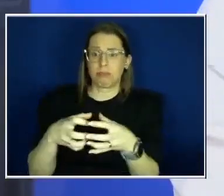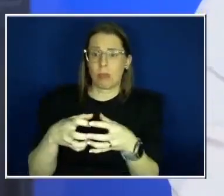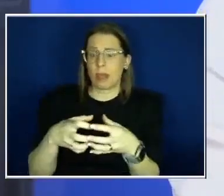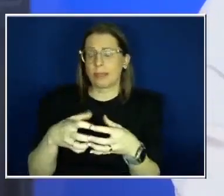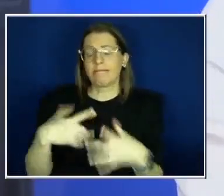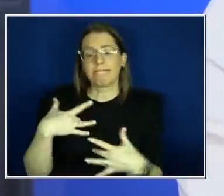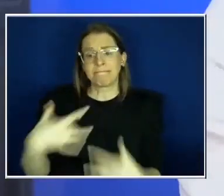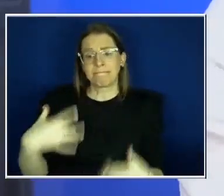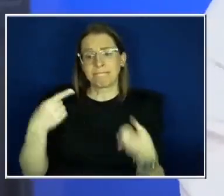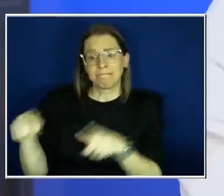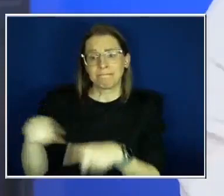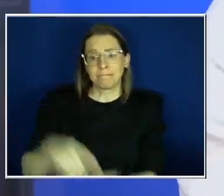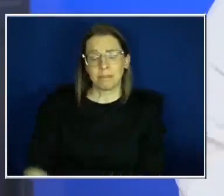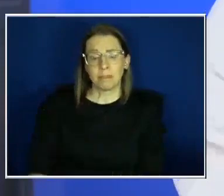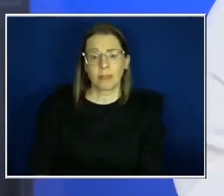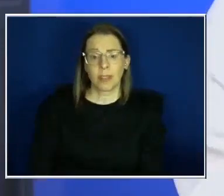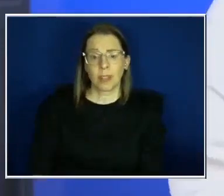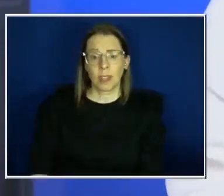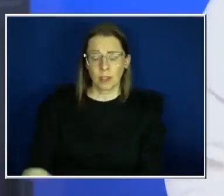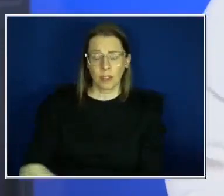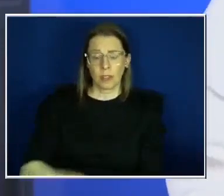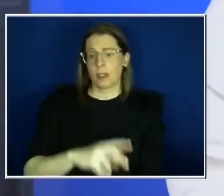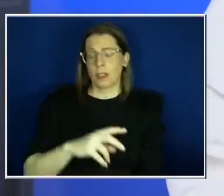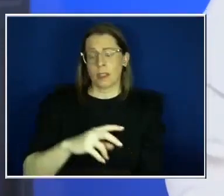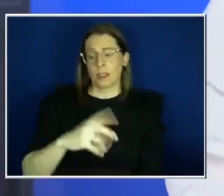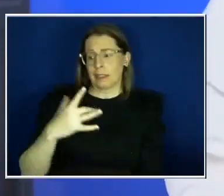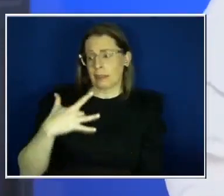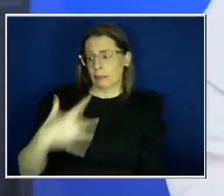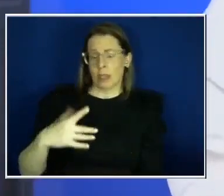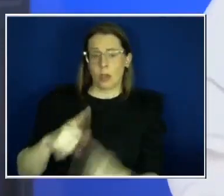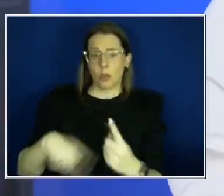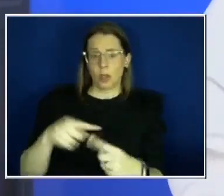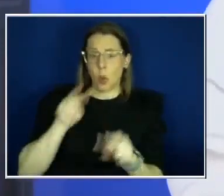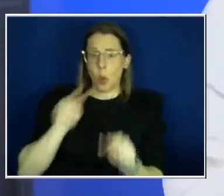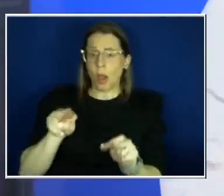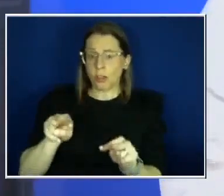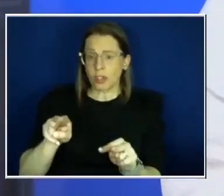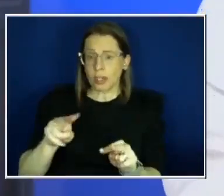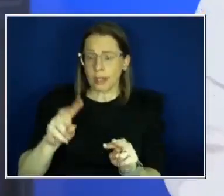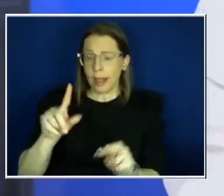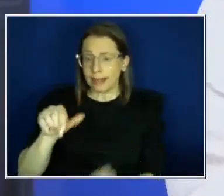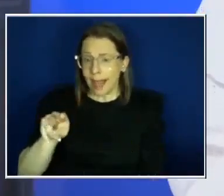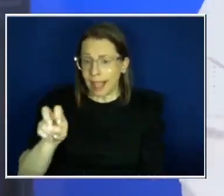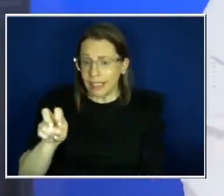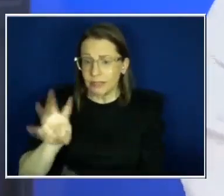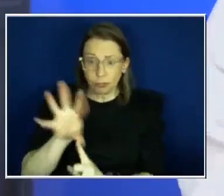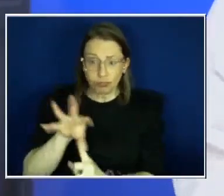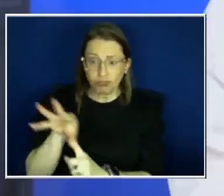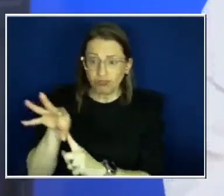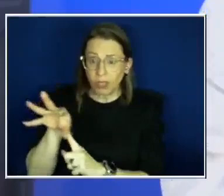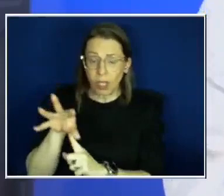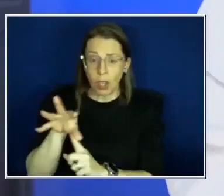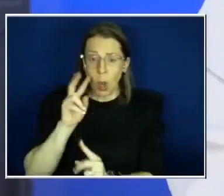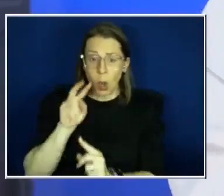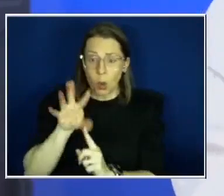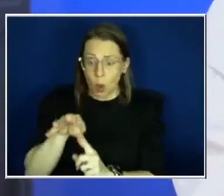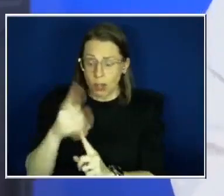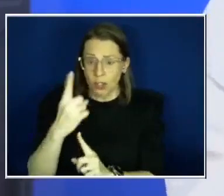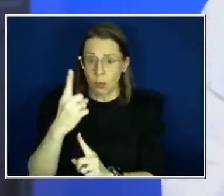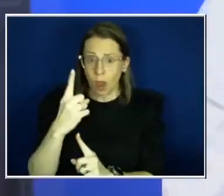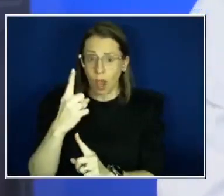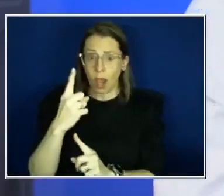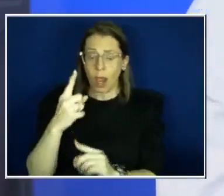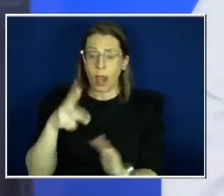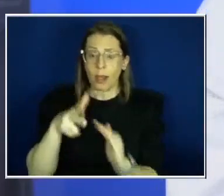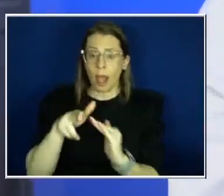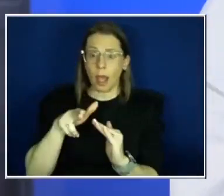So a lot of times when you're watching a live sports performance, a lot of times what happens is like you watch someone, they make a cut and they stop and they fall to the